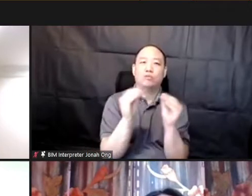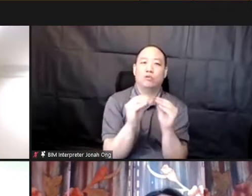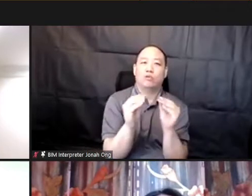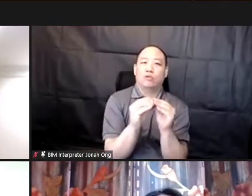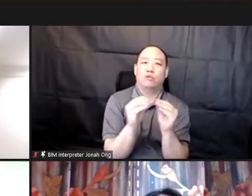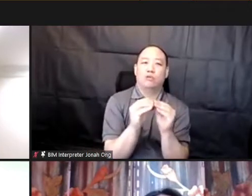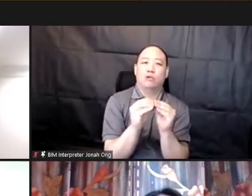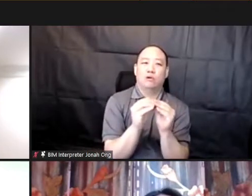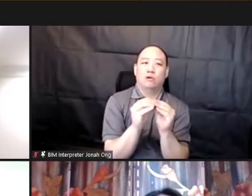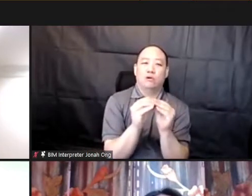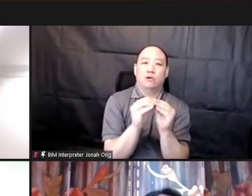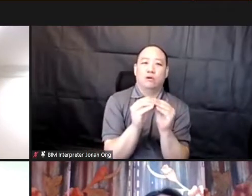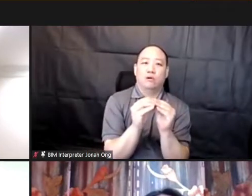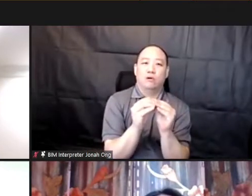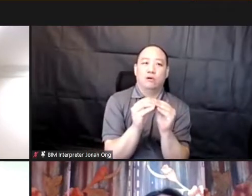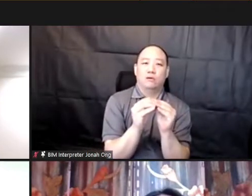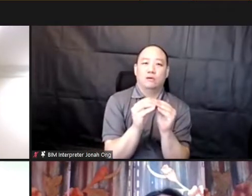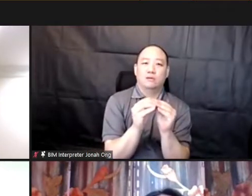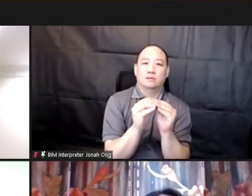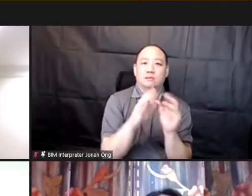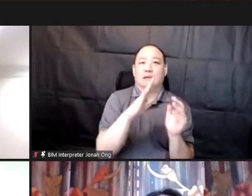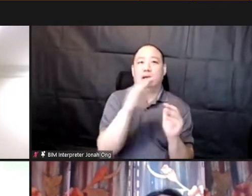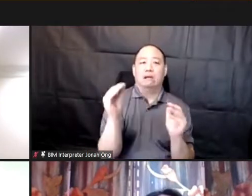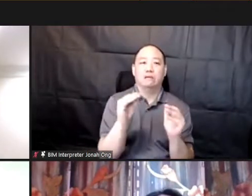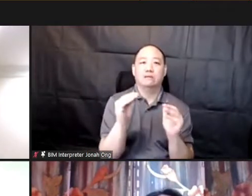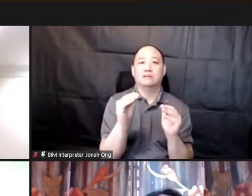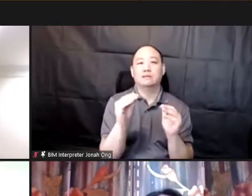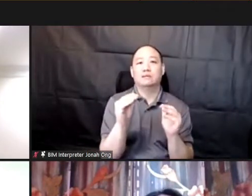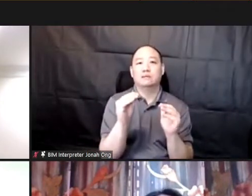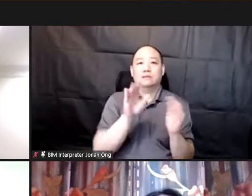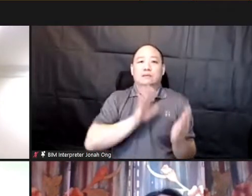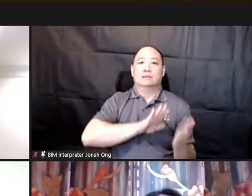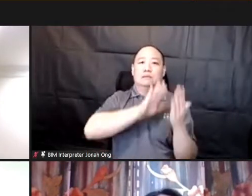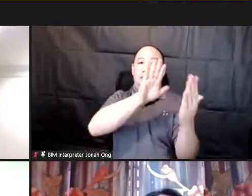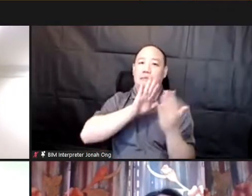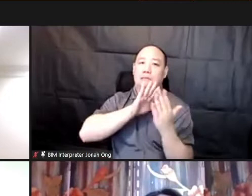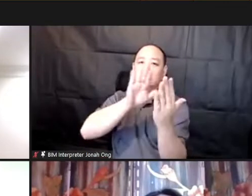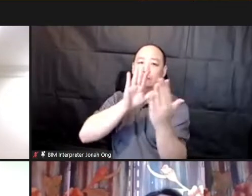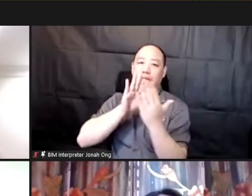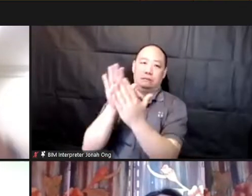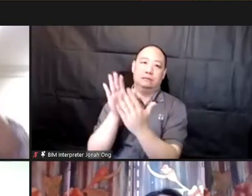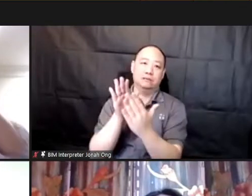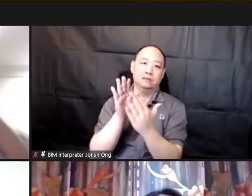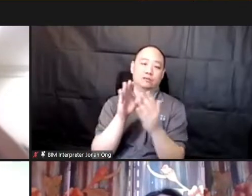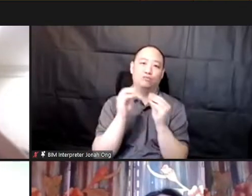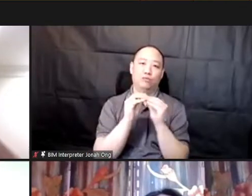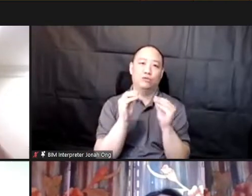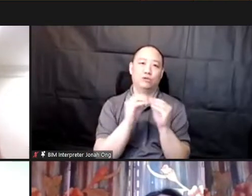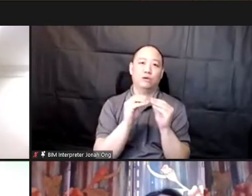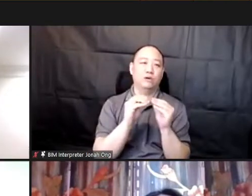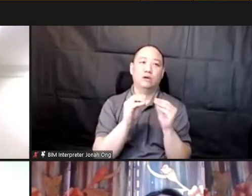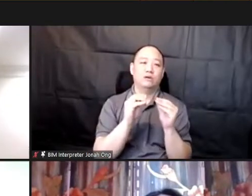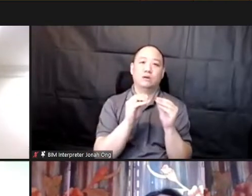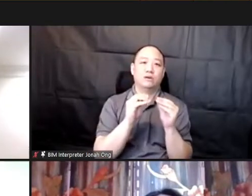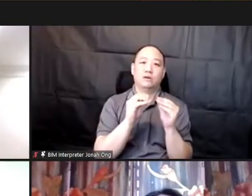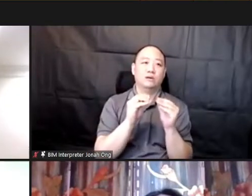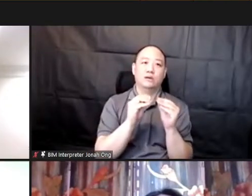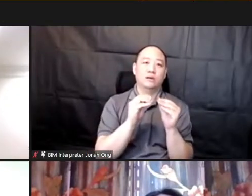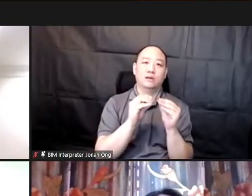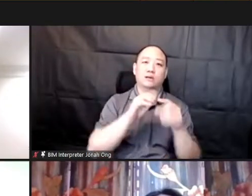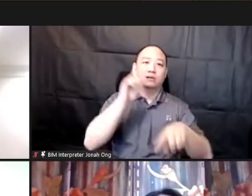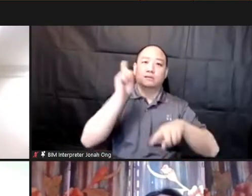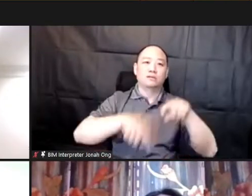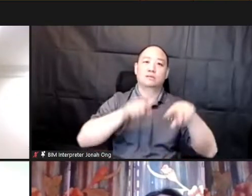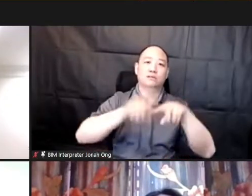to tensions arising. But we're not going to get to a healthy place without going through the